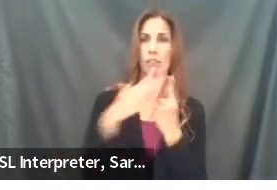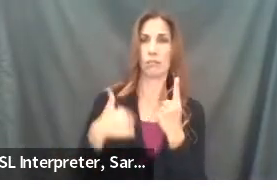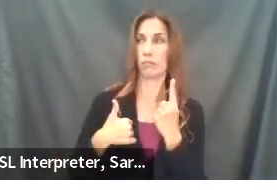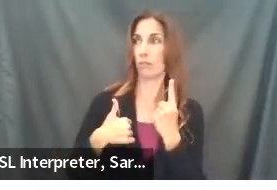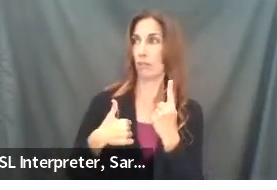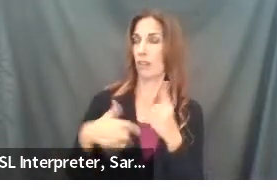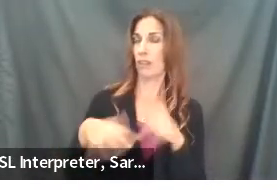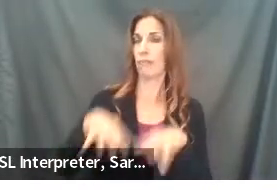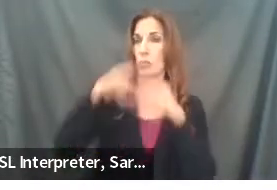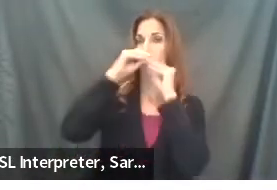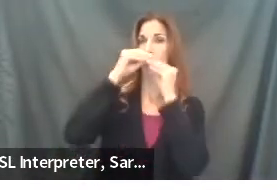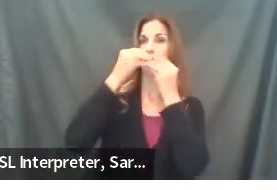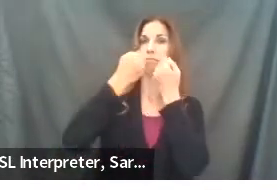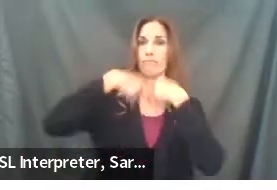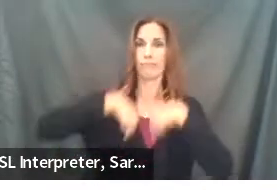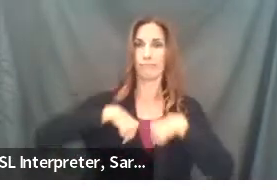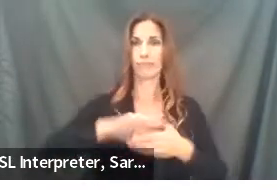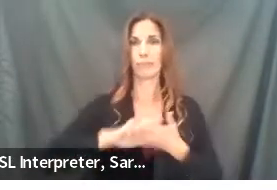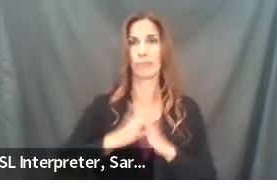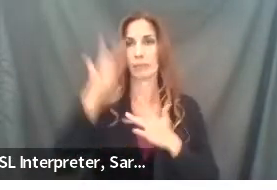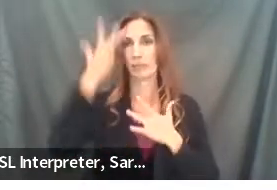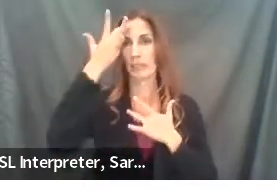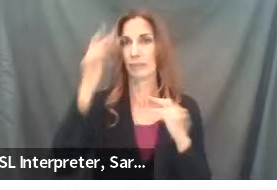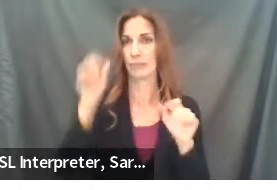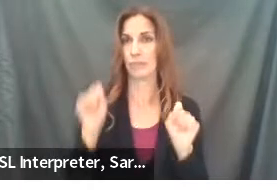them in and become infected.